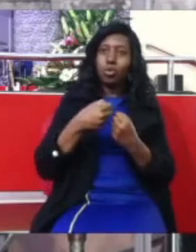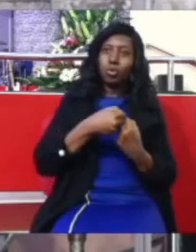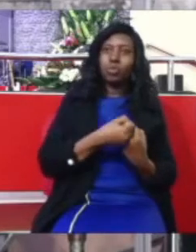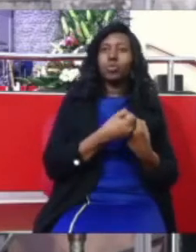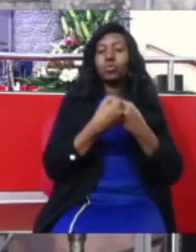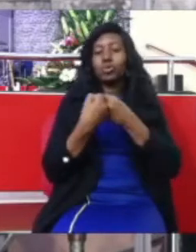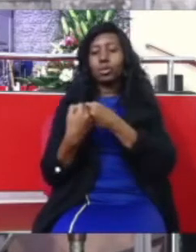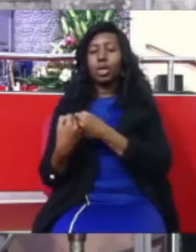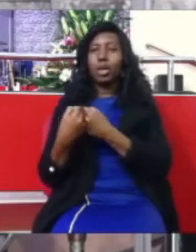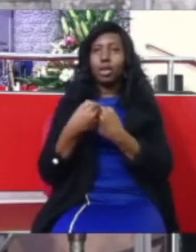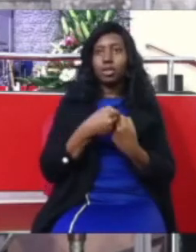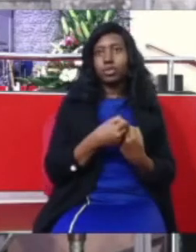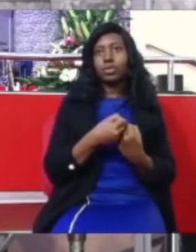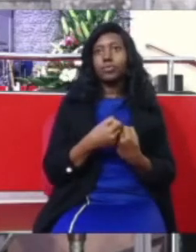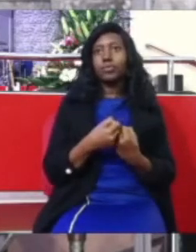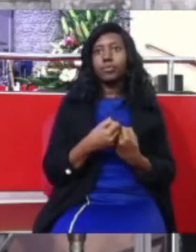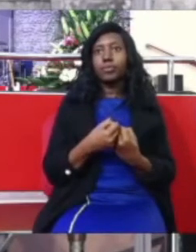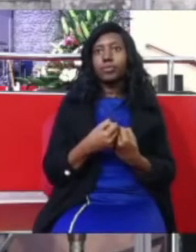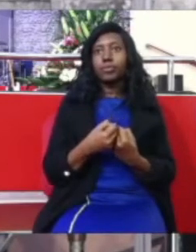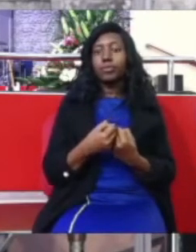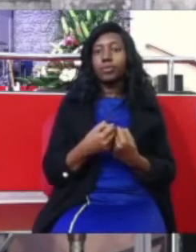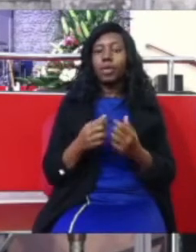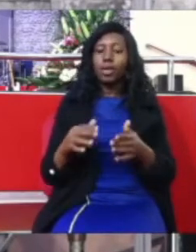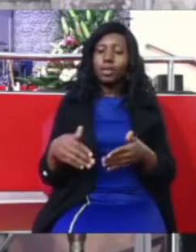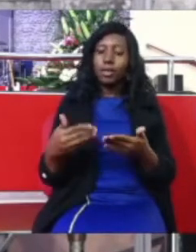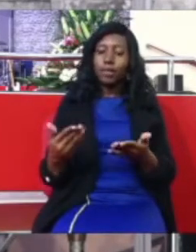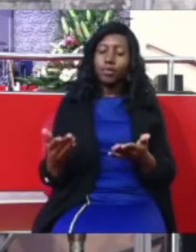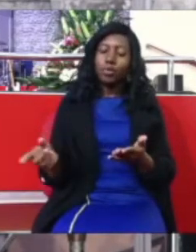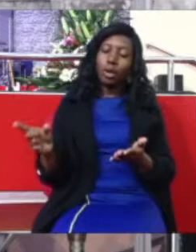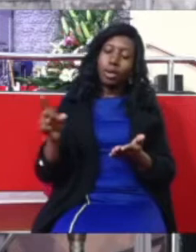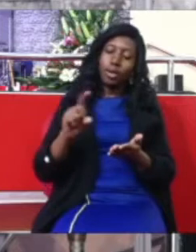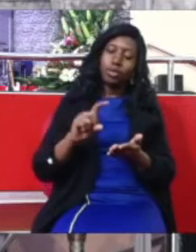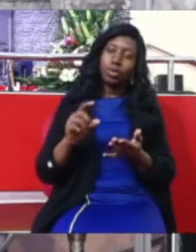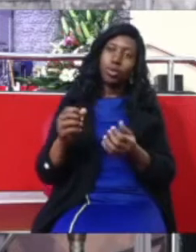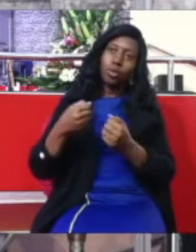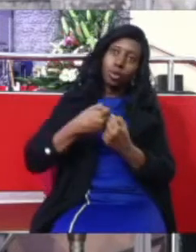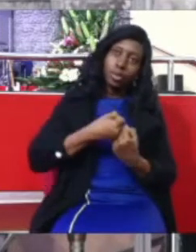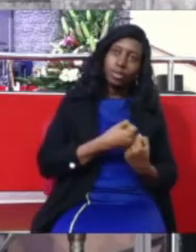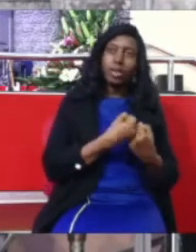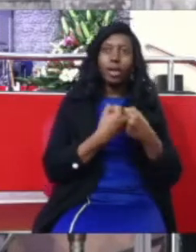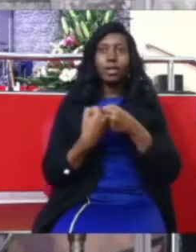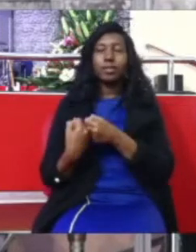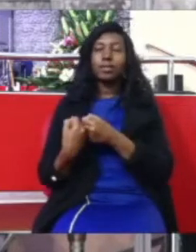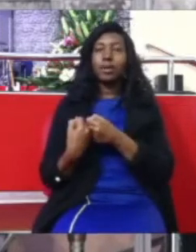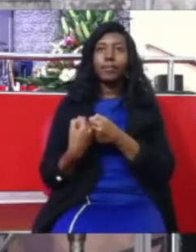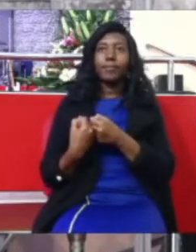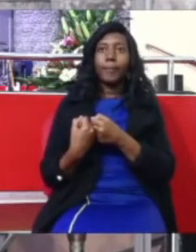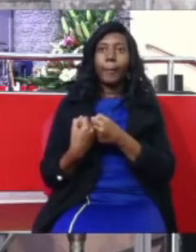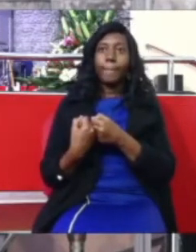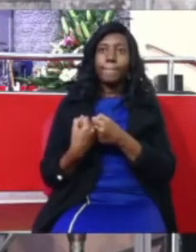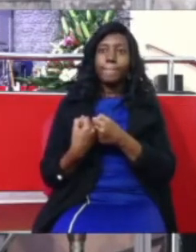different fish comes additional challenges. Where before you could do the same old thing and come away with a